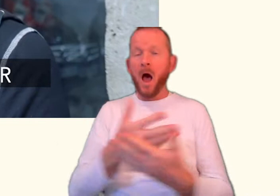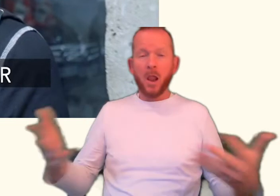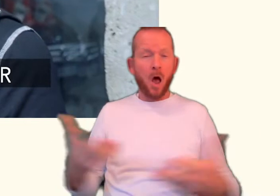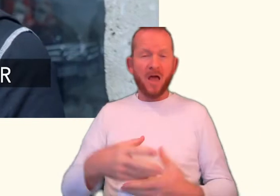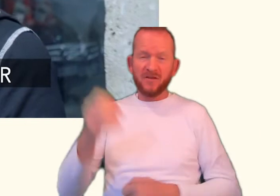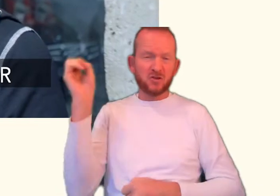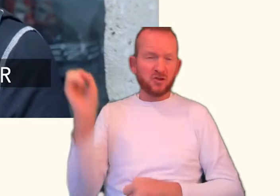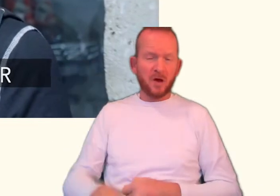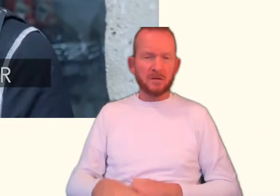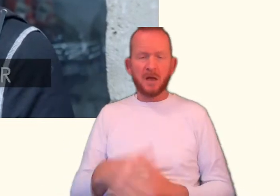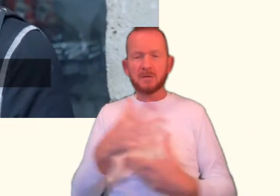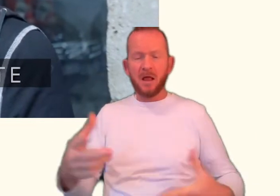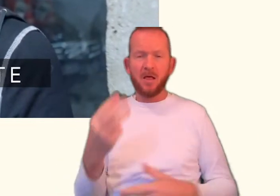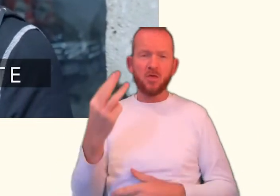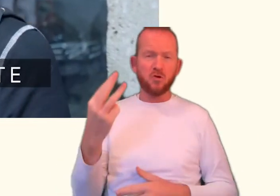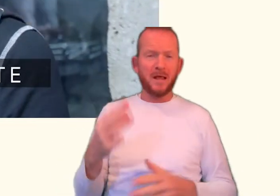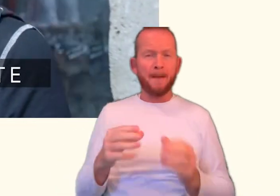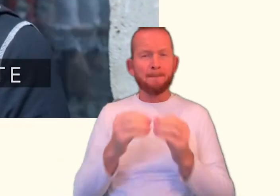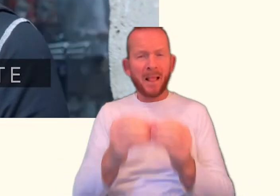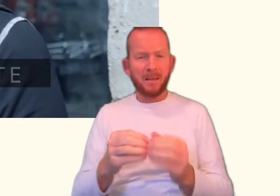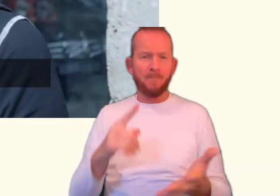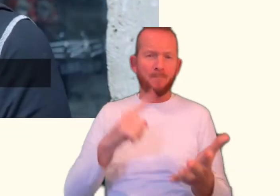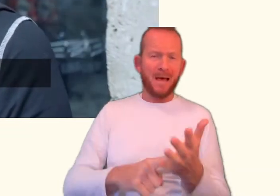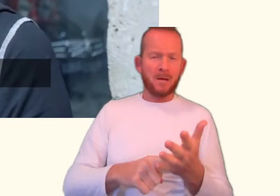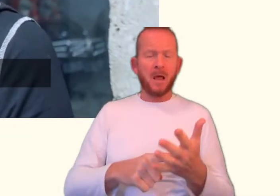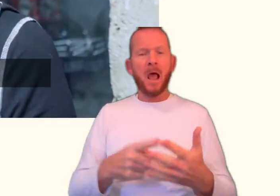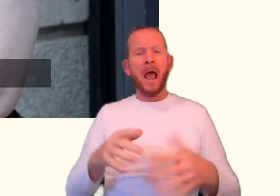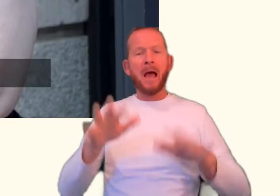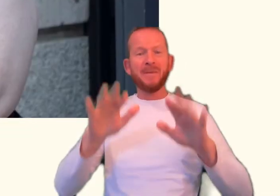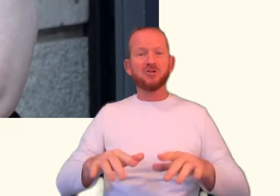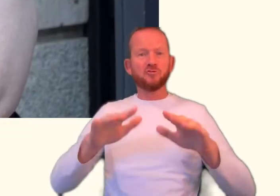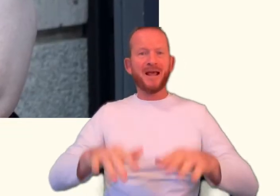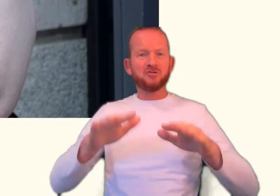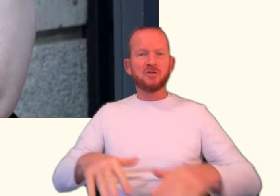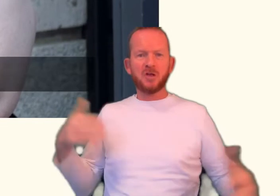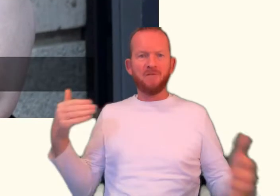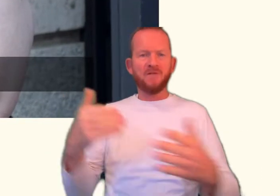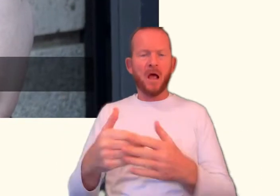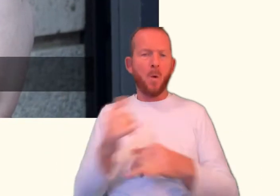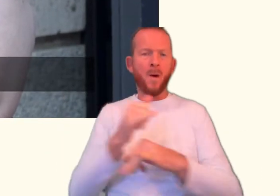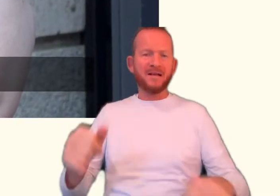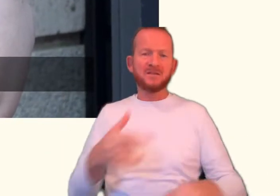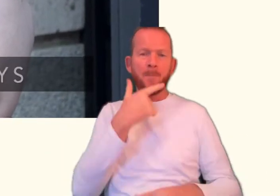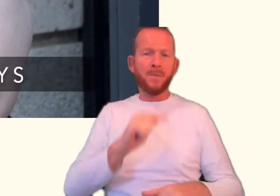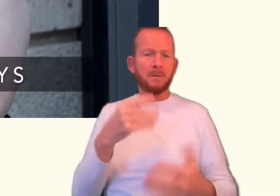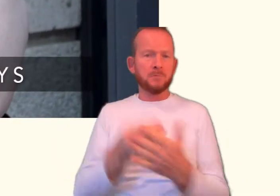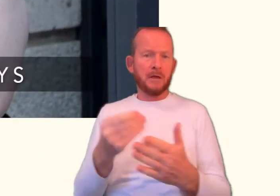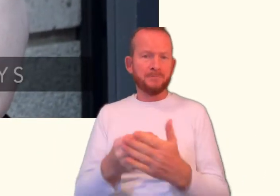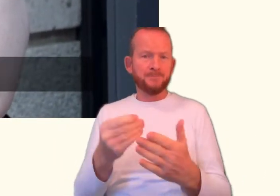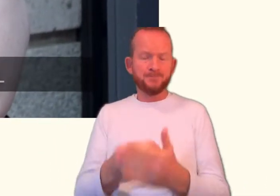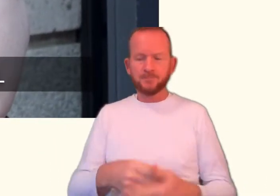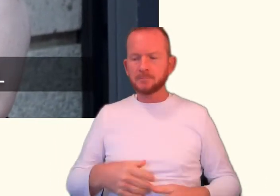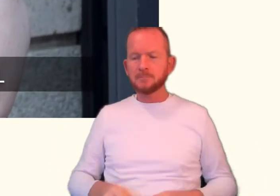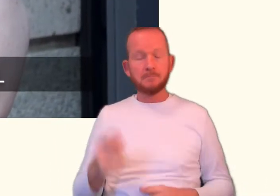billion in administration so far. And that's been an utter waste of the public coffers. I'm here today because there is a saying that says all